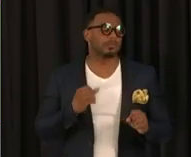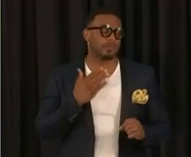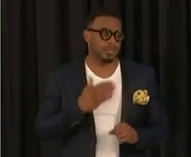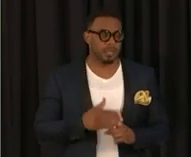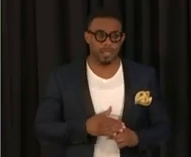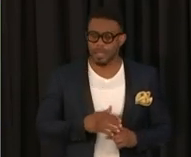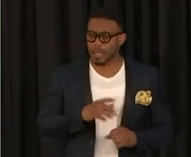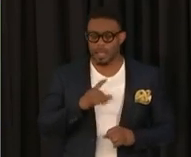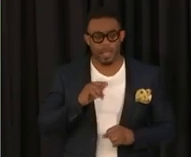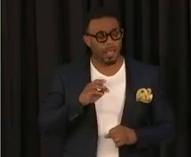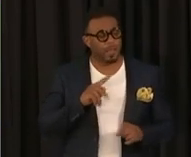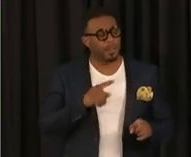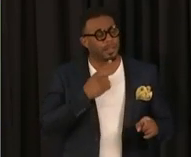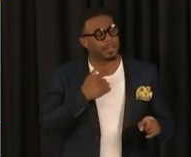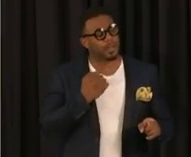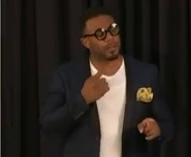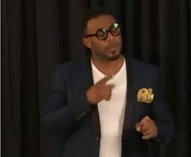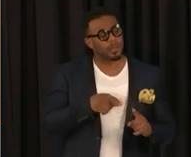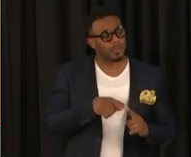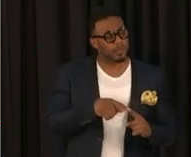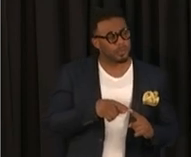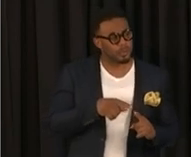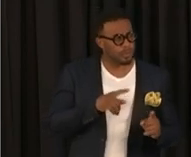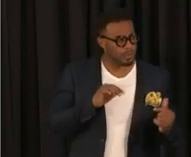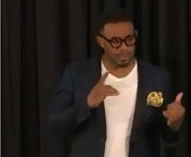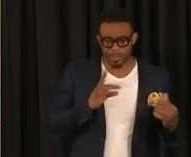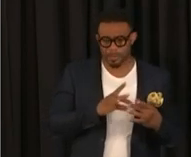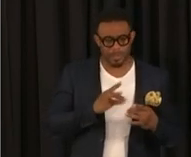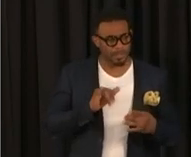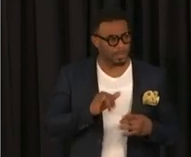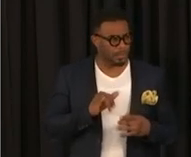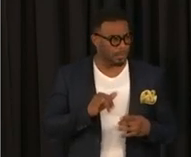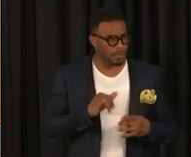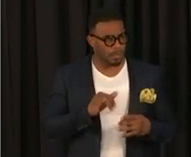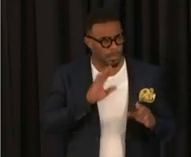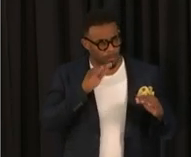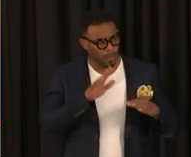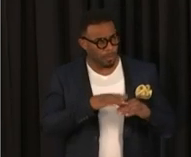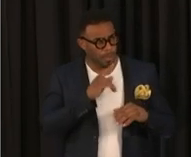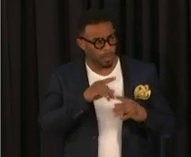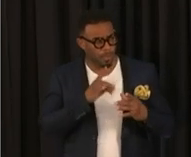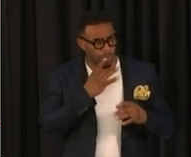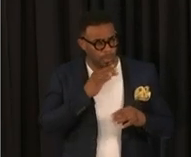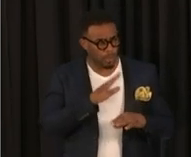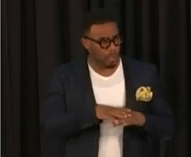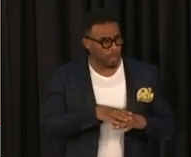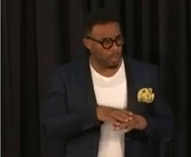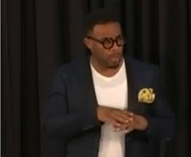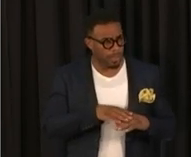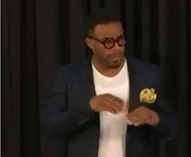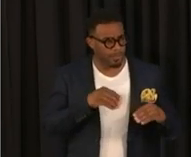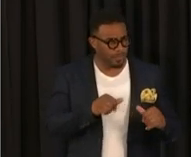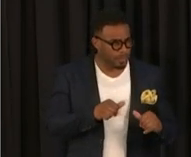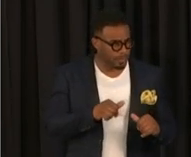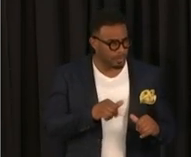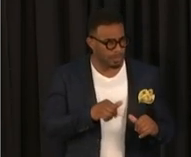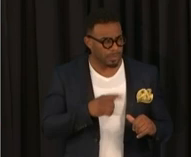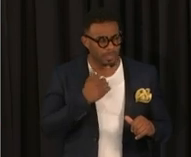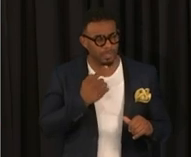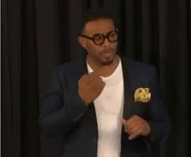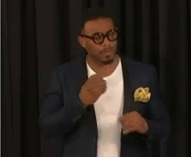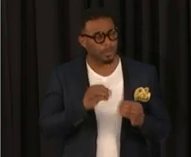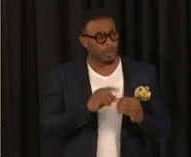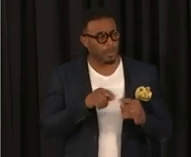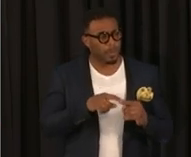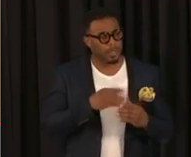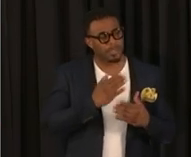Fantastic. And Lamont, tell us a little bit too. Ted mentioned that a focus by the utilities on efficiency.